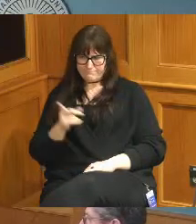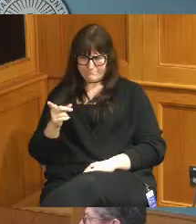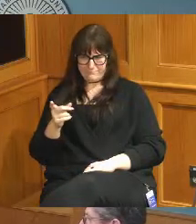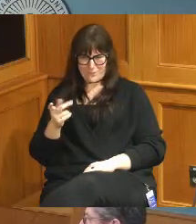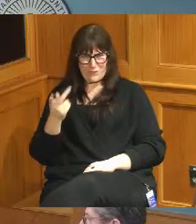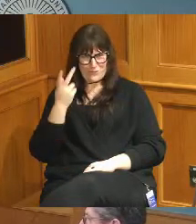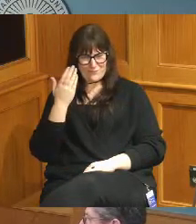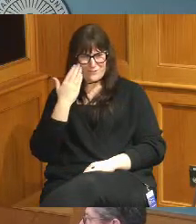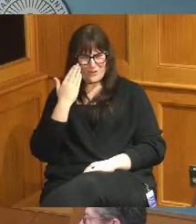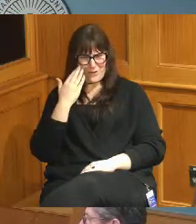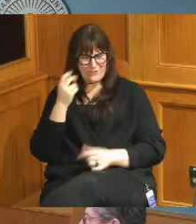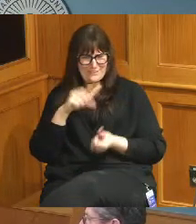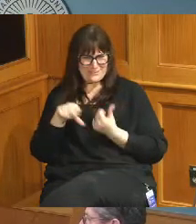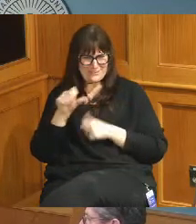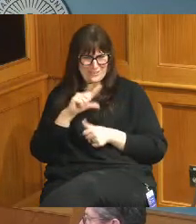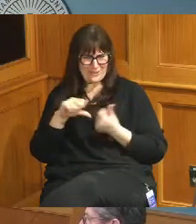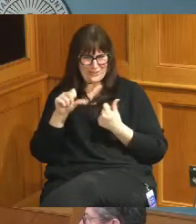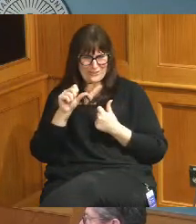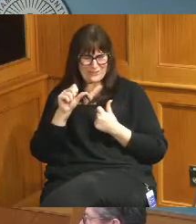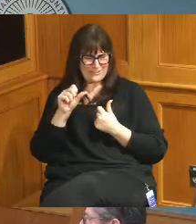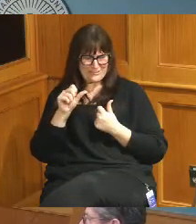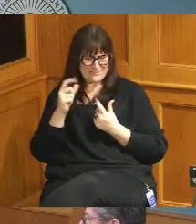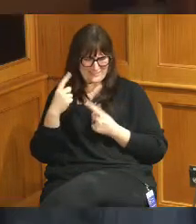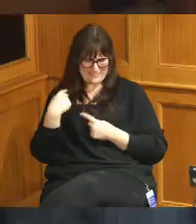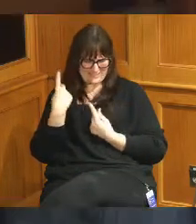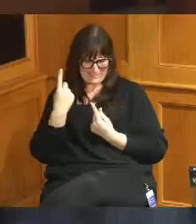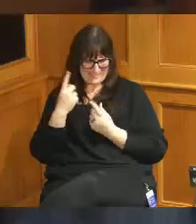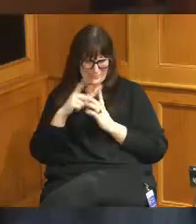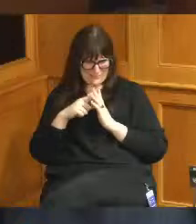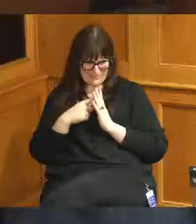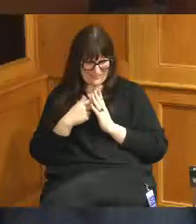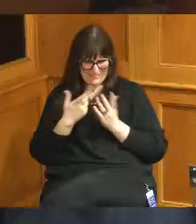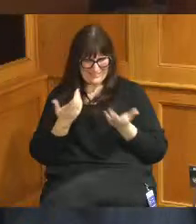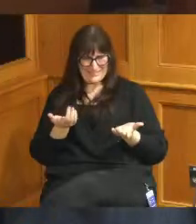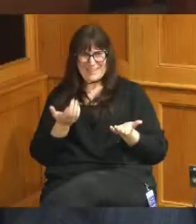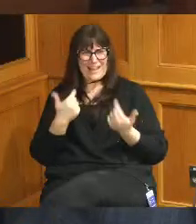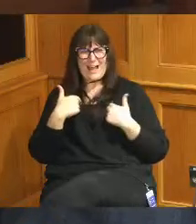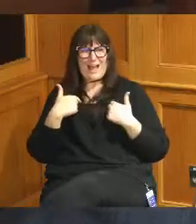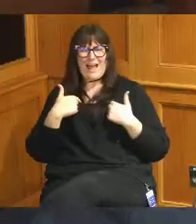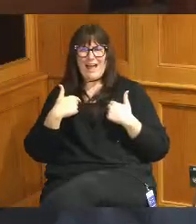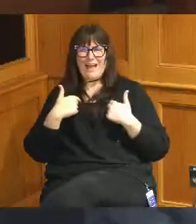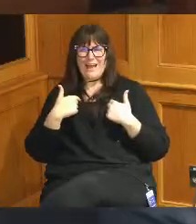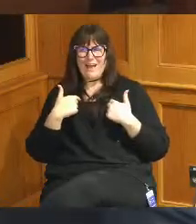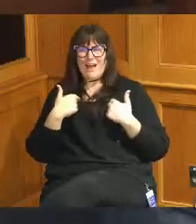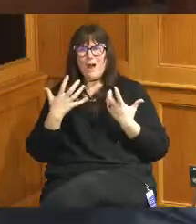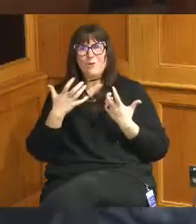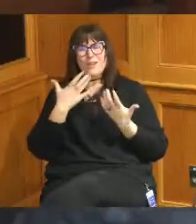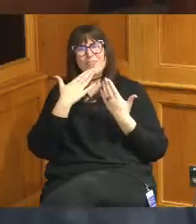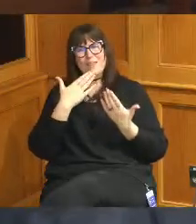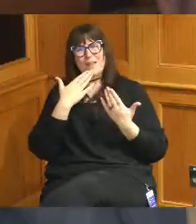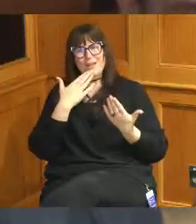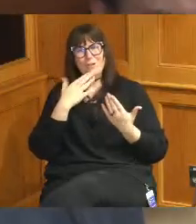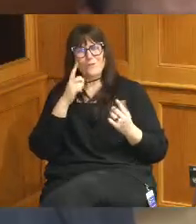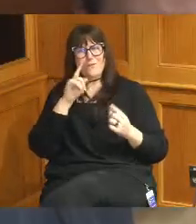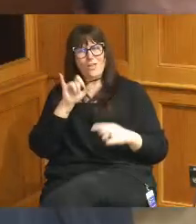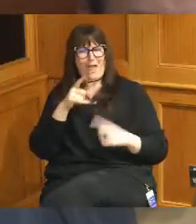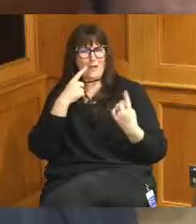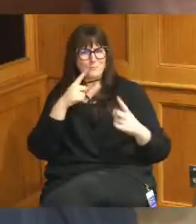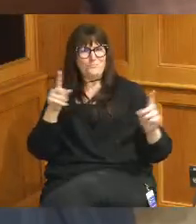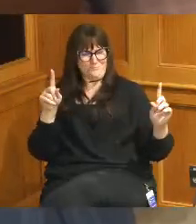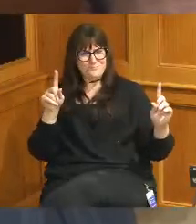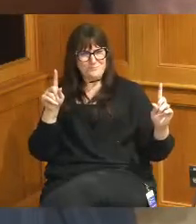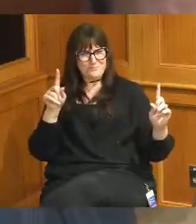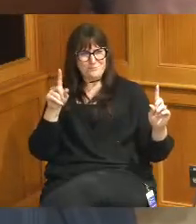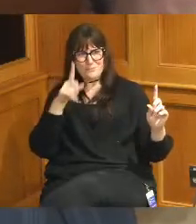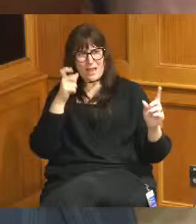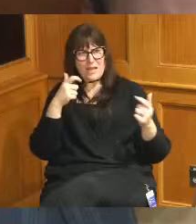other from almost the beginning. And I want to thank you for the proclamation because